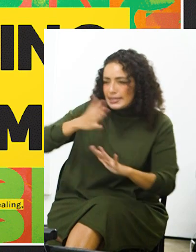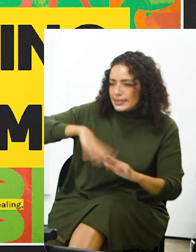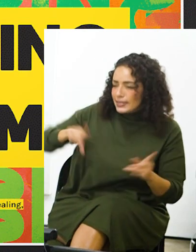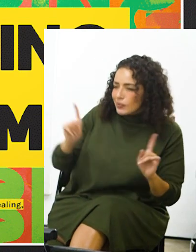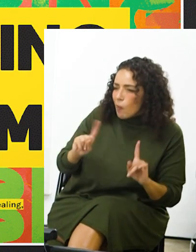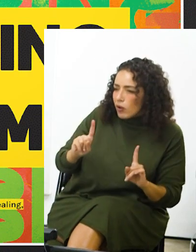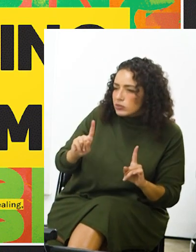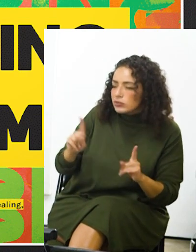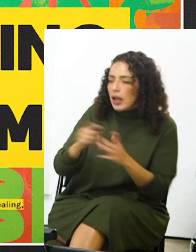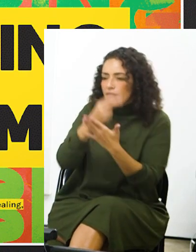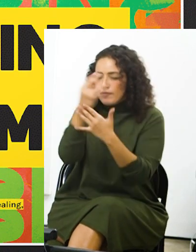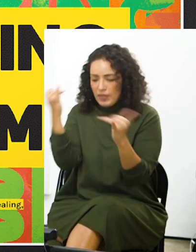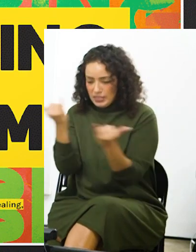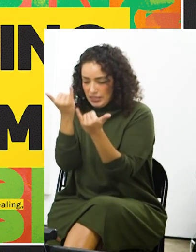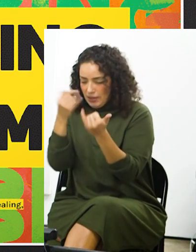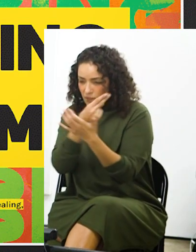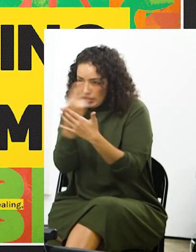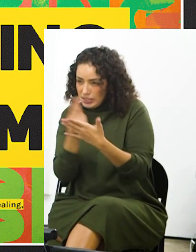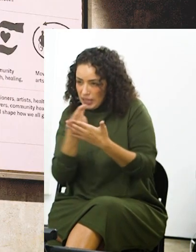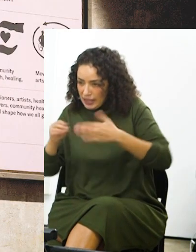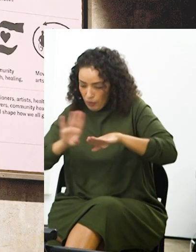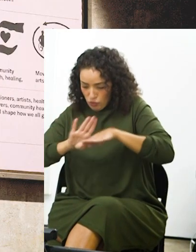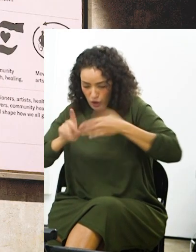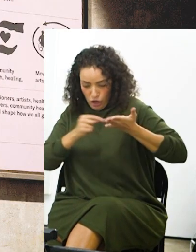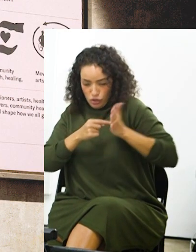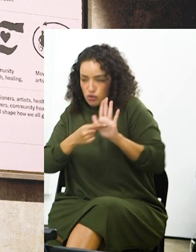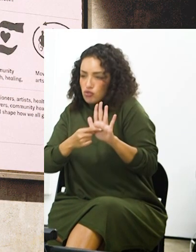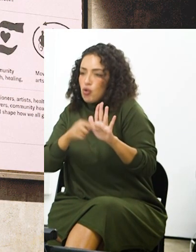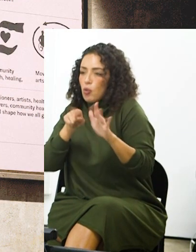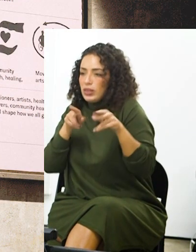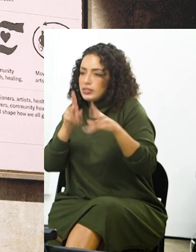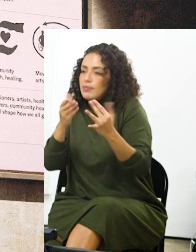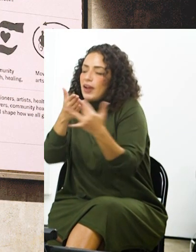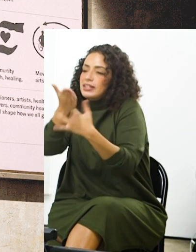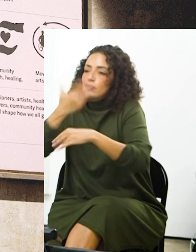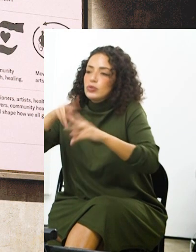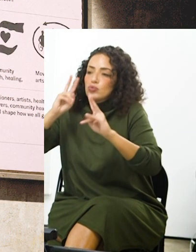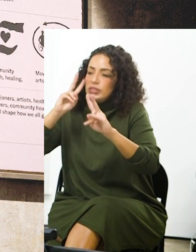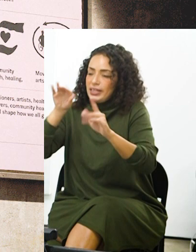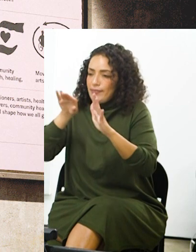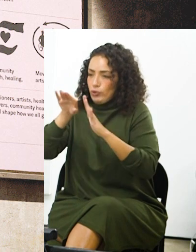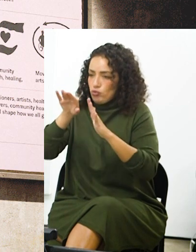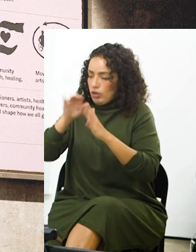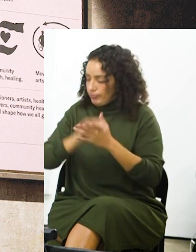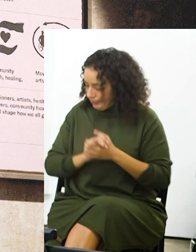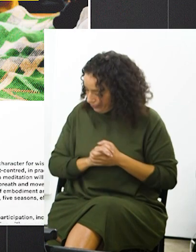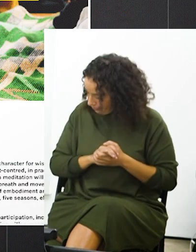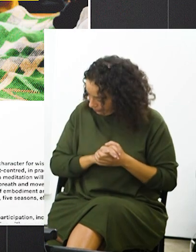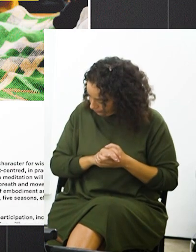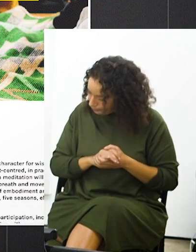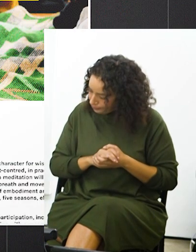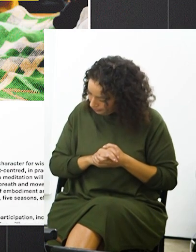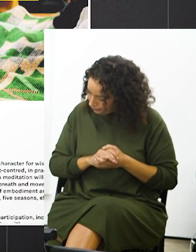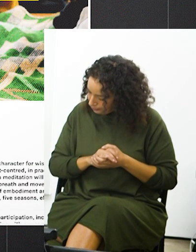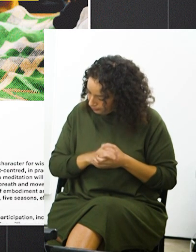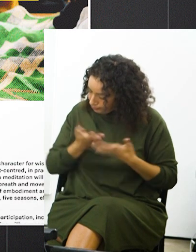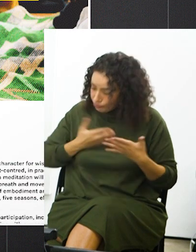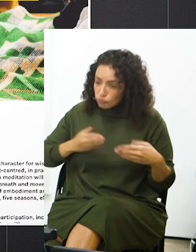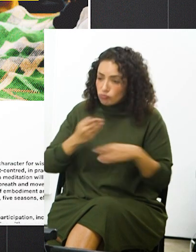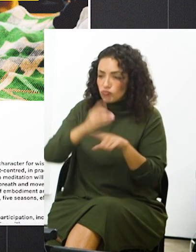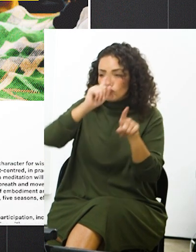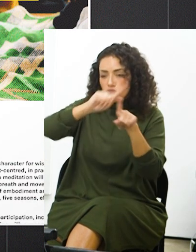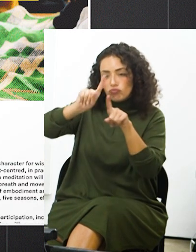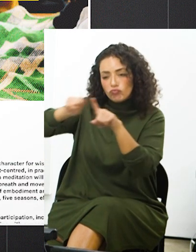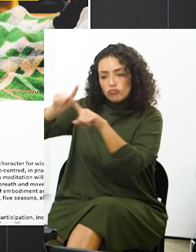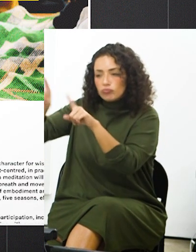create a festival design that kind of rehearses the types of festivals we want to see in the future. So in this, we worked with different people with different types of access needs to